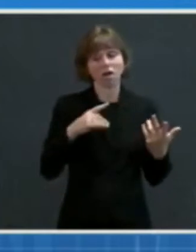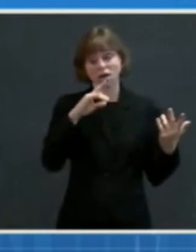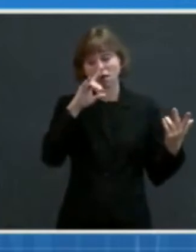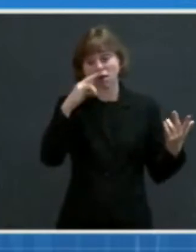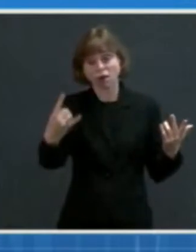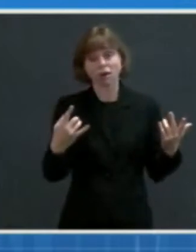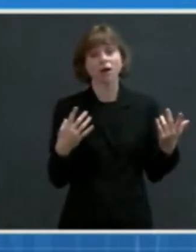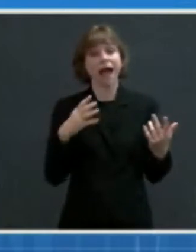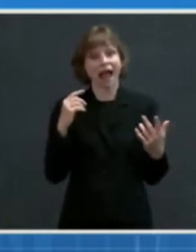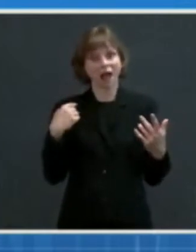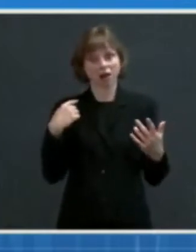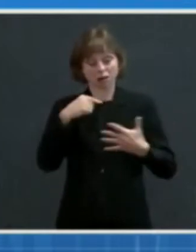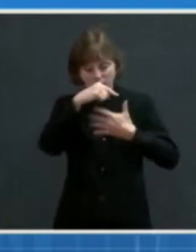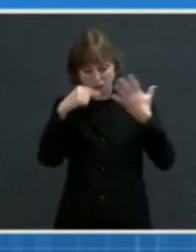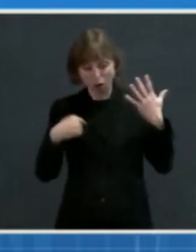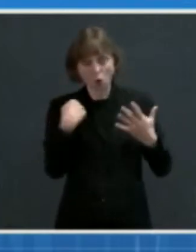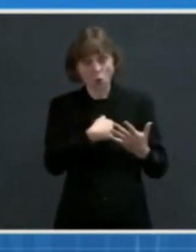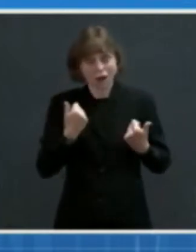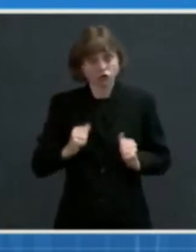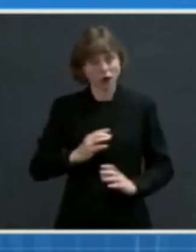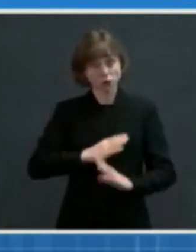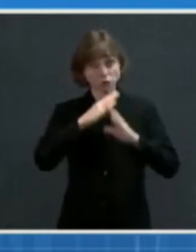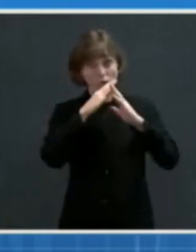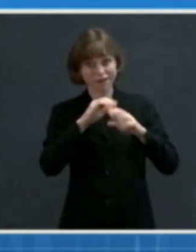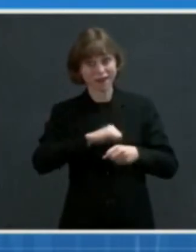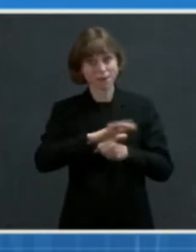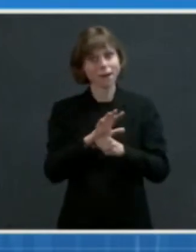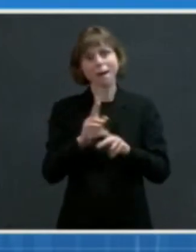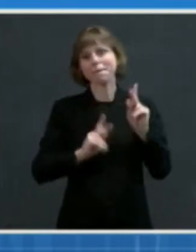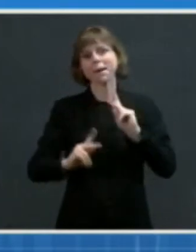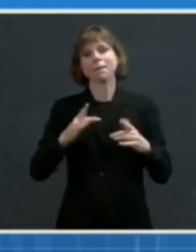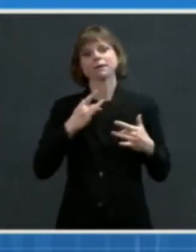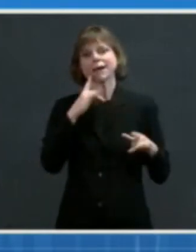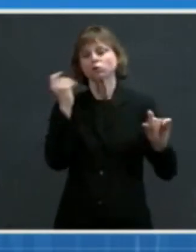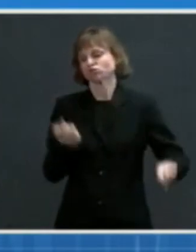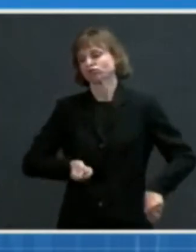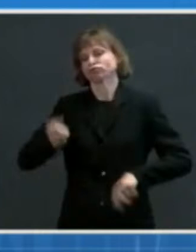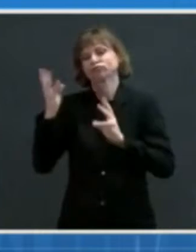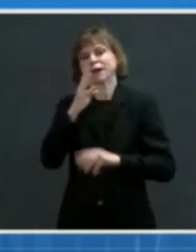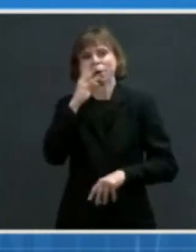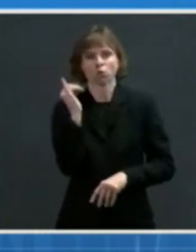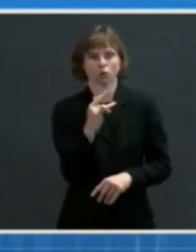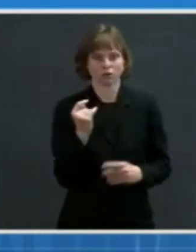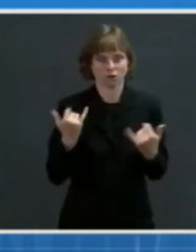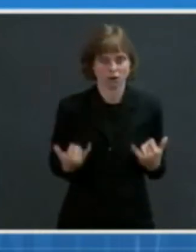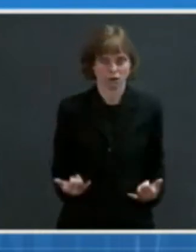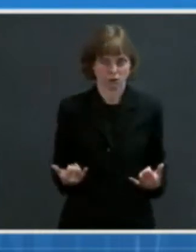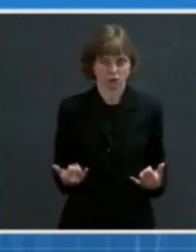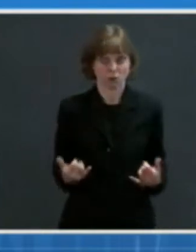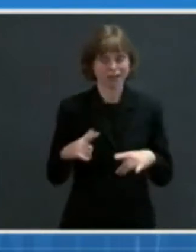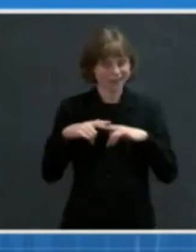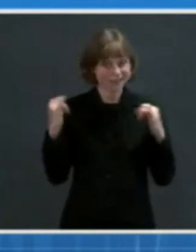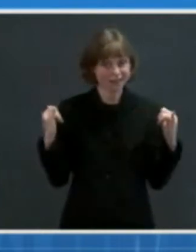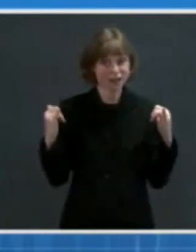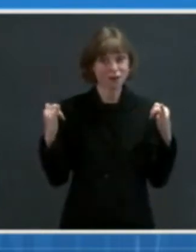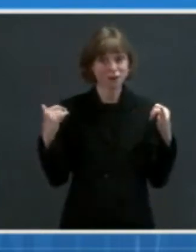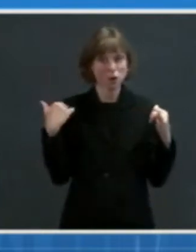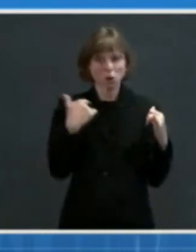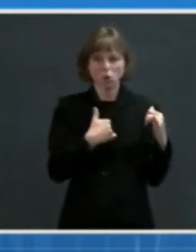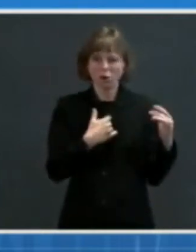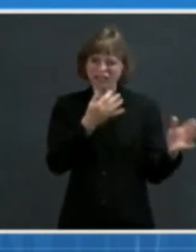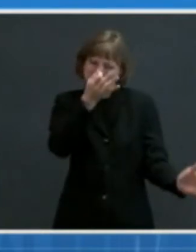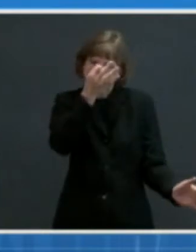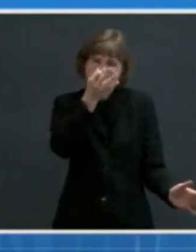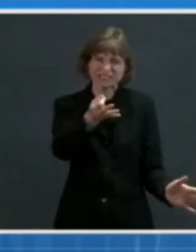have taken to stop the pandemic are now too often being flagrantly ignored. All the while, we are just on